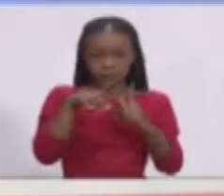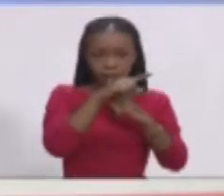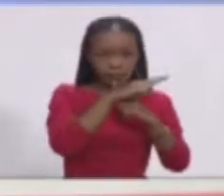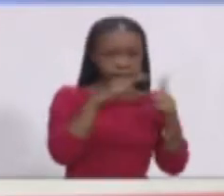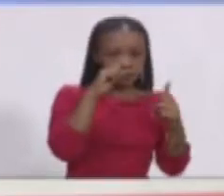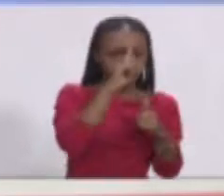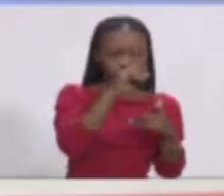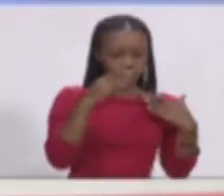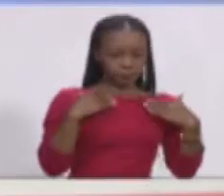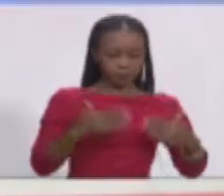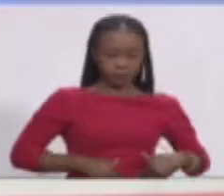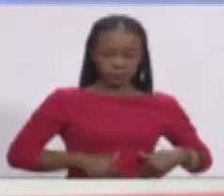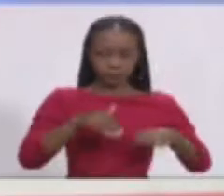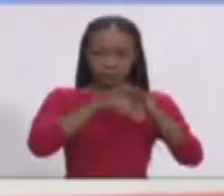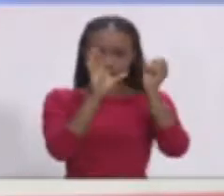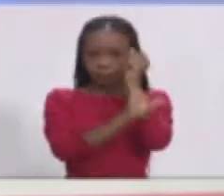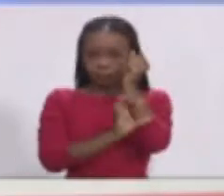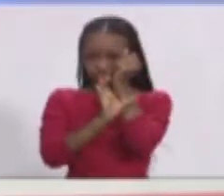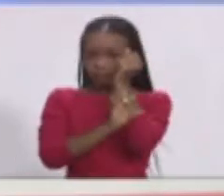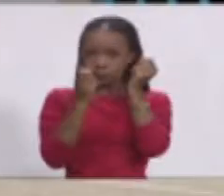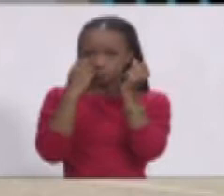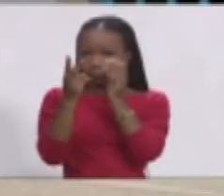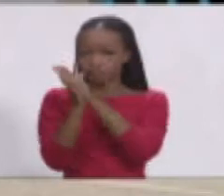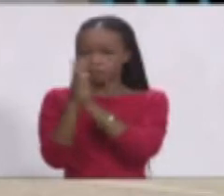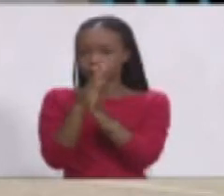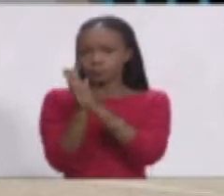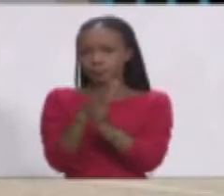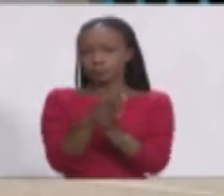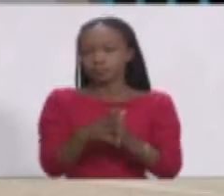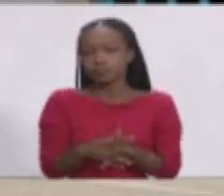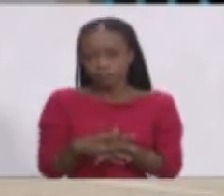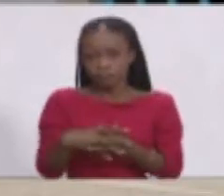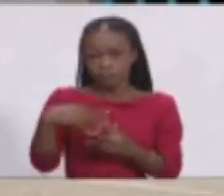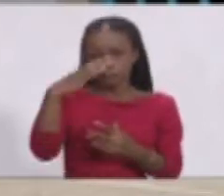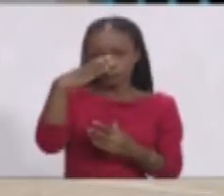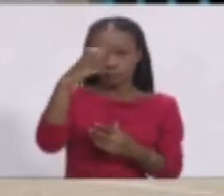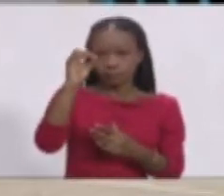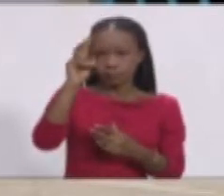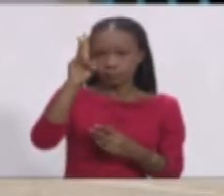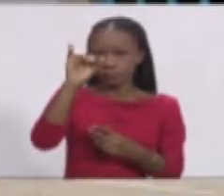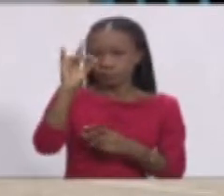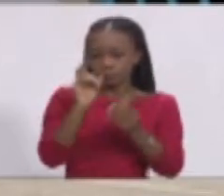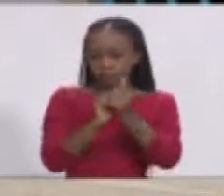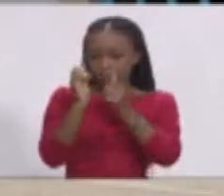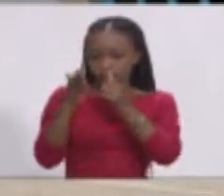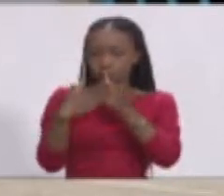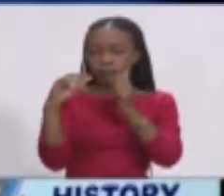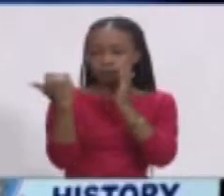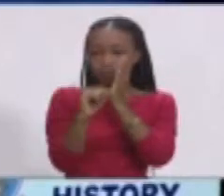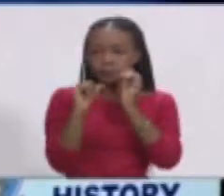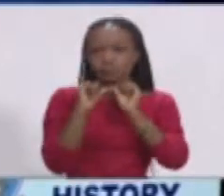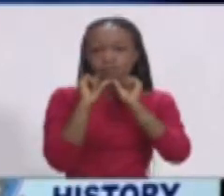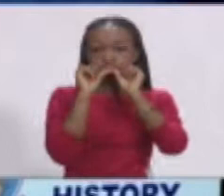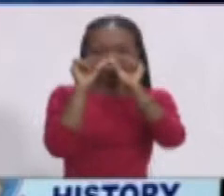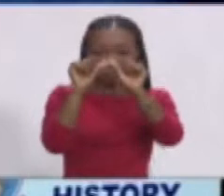the country. Jeff Kayemba kickstarts our bulletin tonight. A coronavirus pandemic continues to hit so hard the